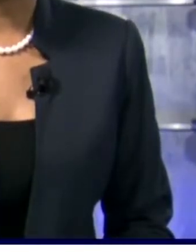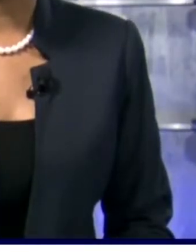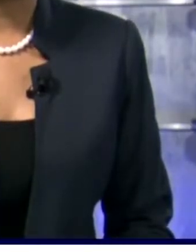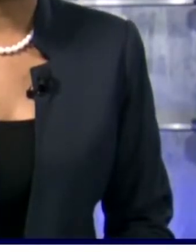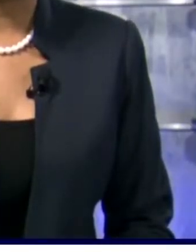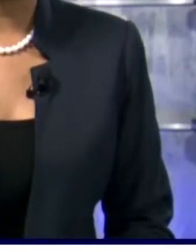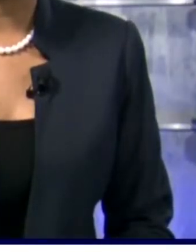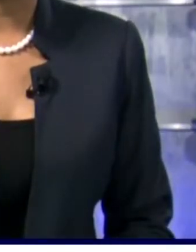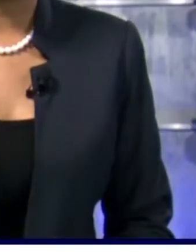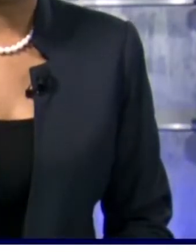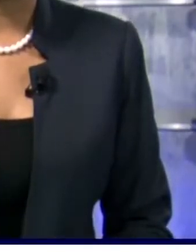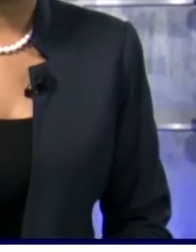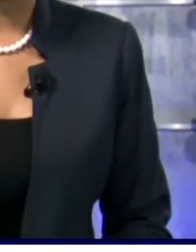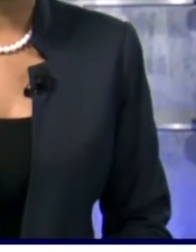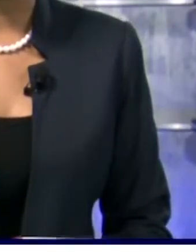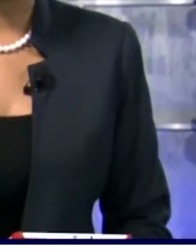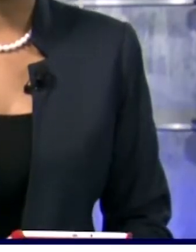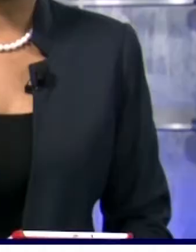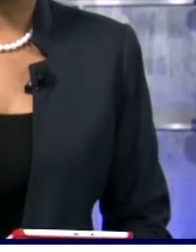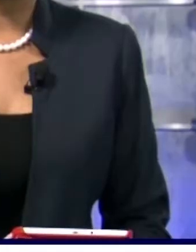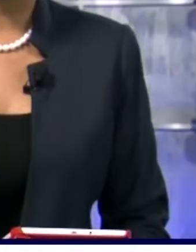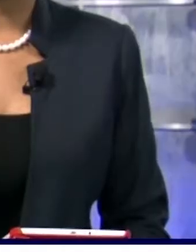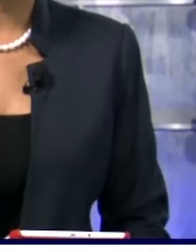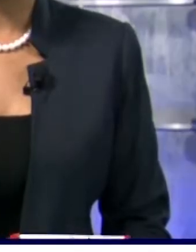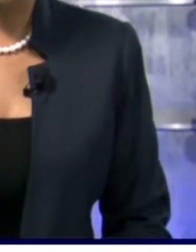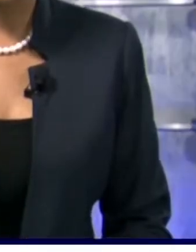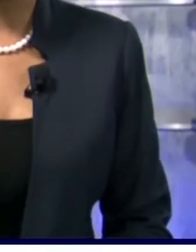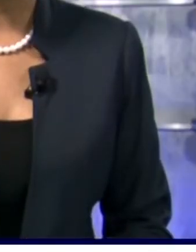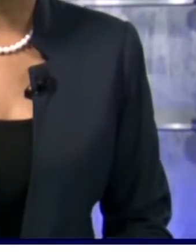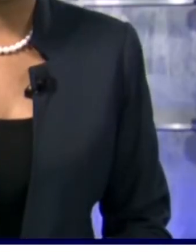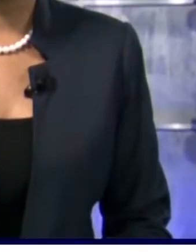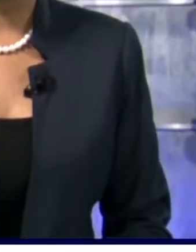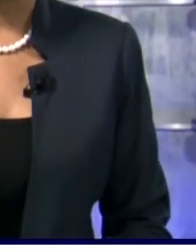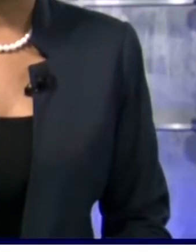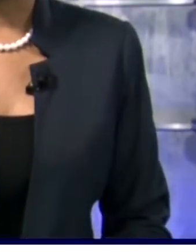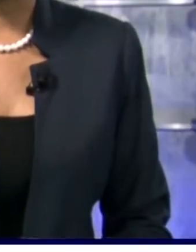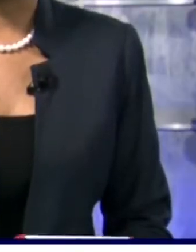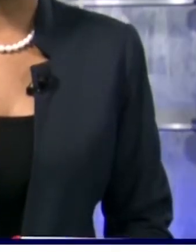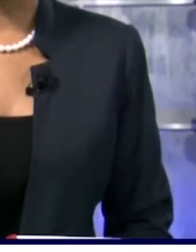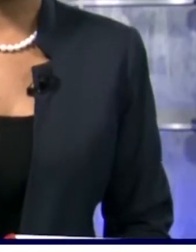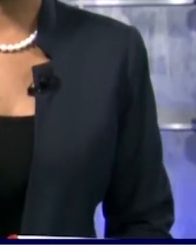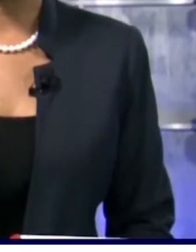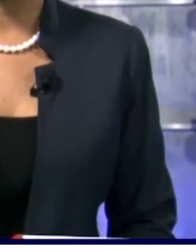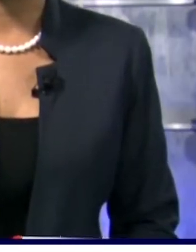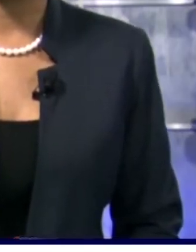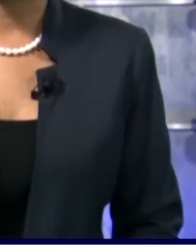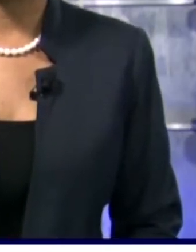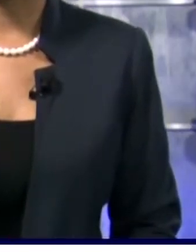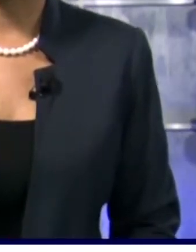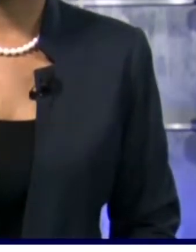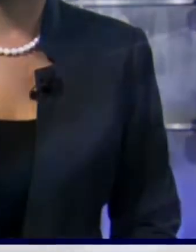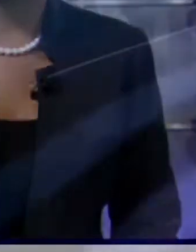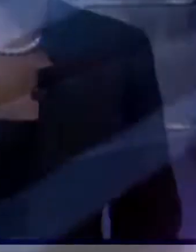sports, Pollard's Mumbai Indians take out Bravo's Super Kings in a top-of-the-table IPL clash.